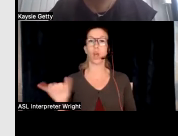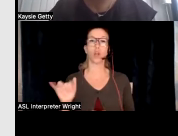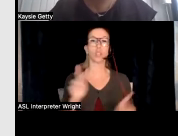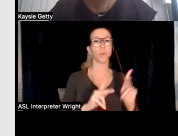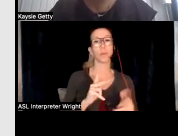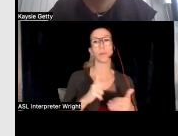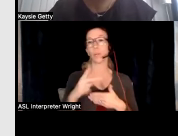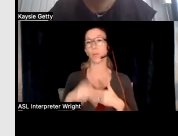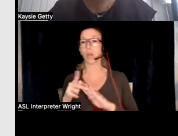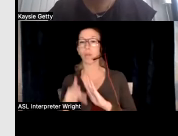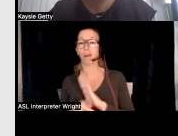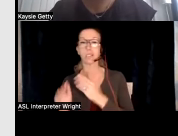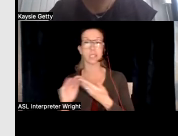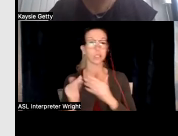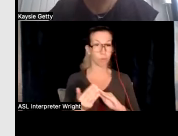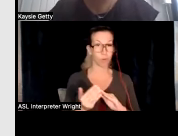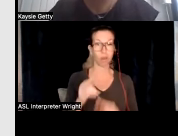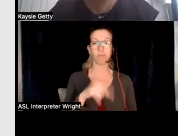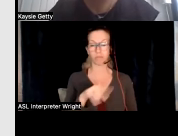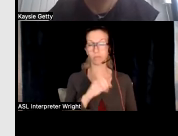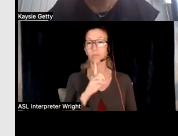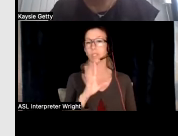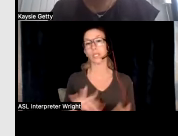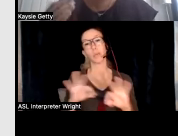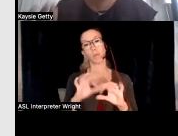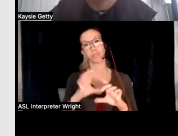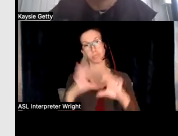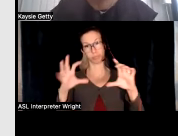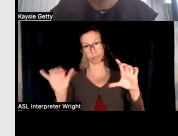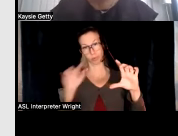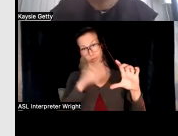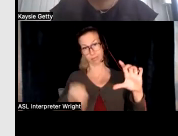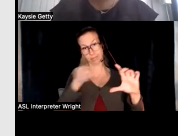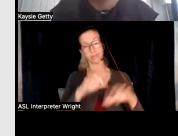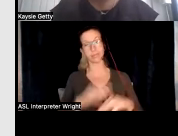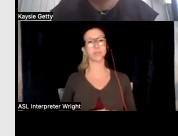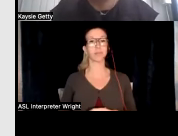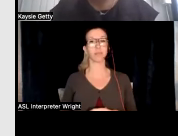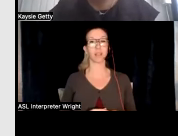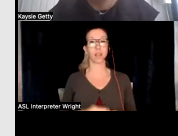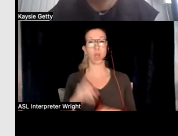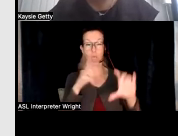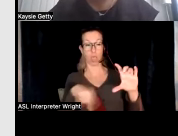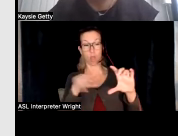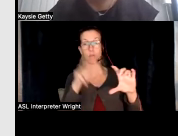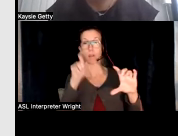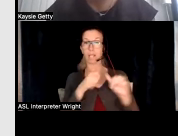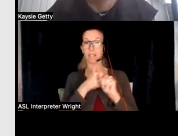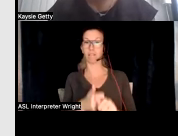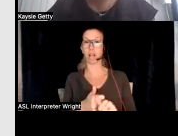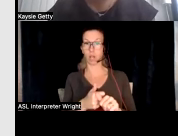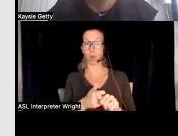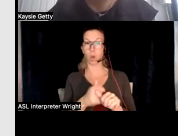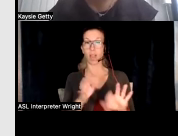and policies and communities are very important as well. They're the ones that need to follow the key values that we have, that